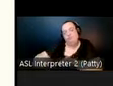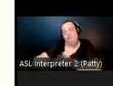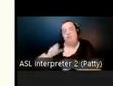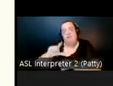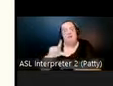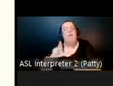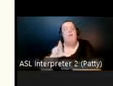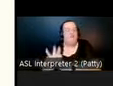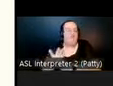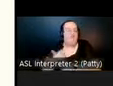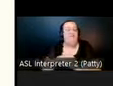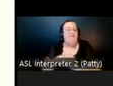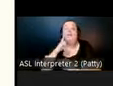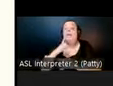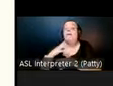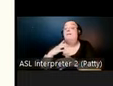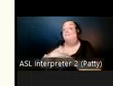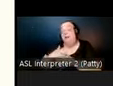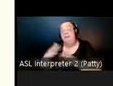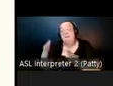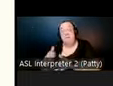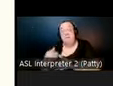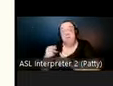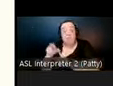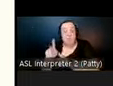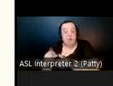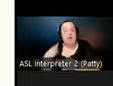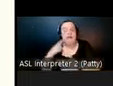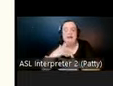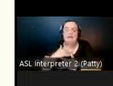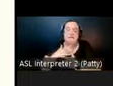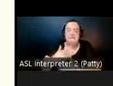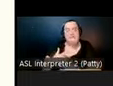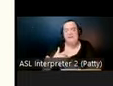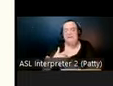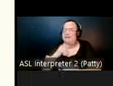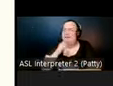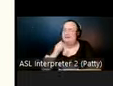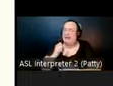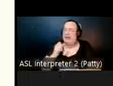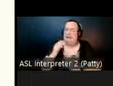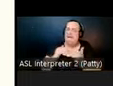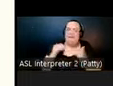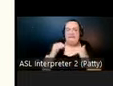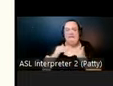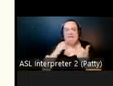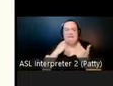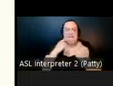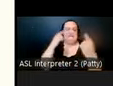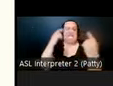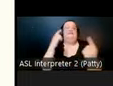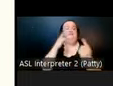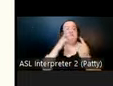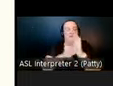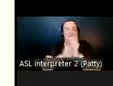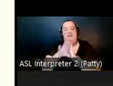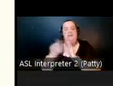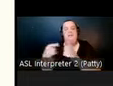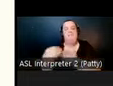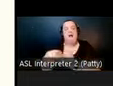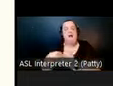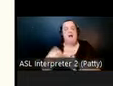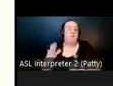addition, medium and small park units typically aren't as successful in developing funding proposals